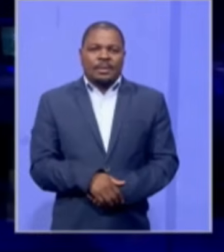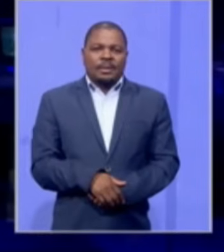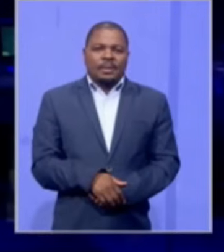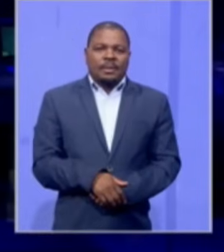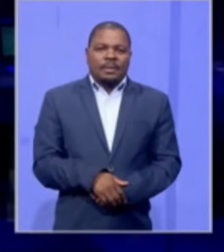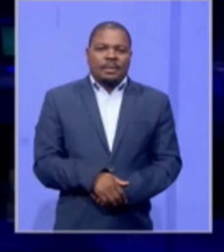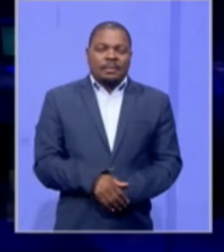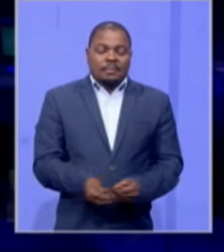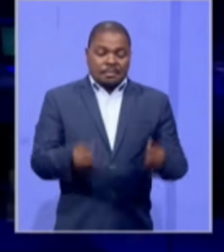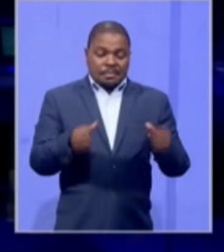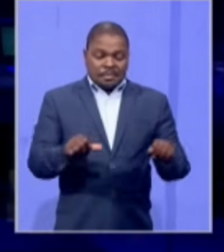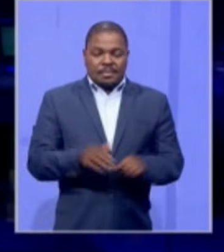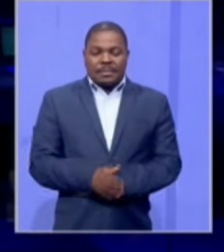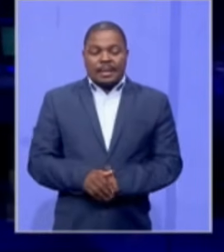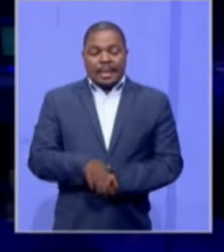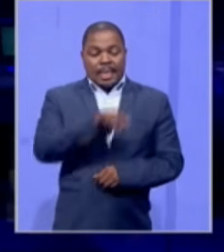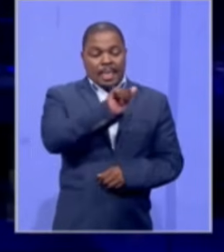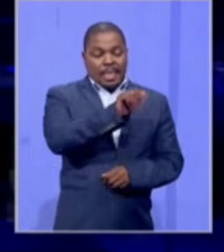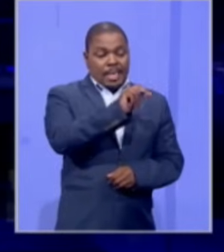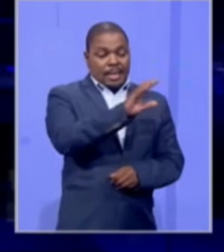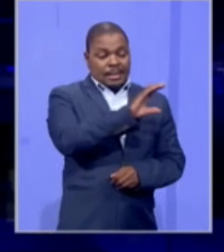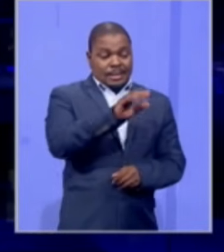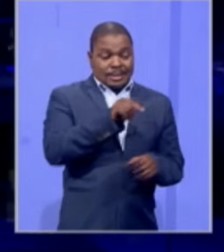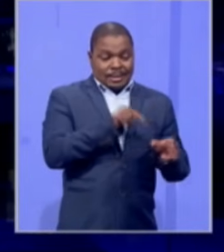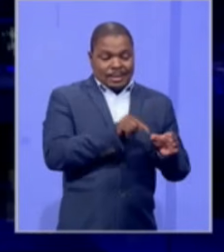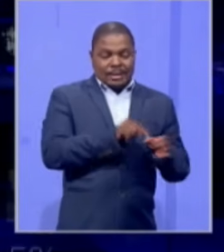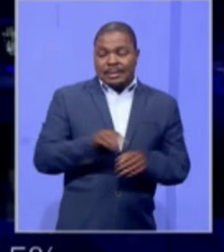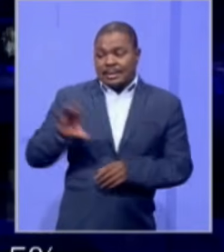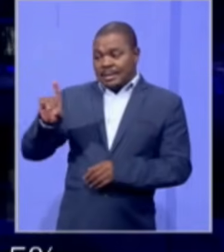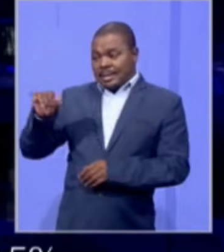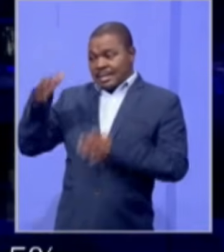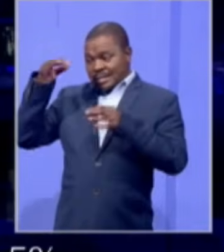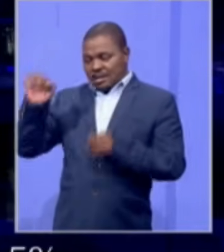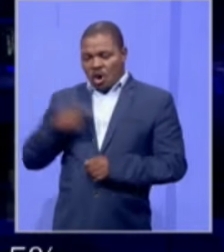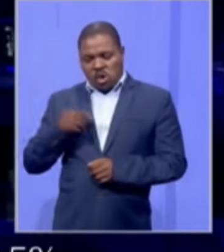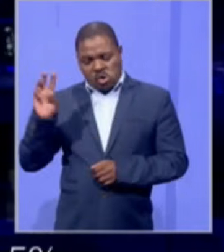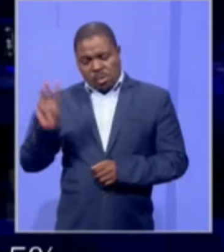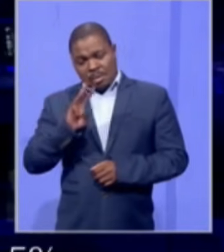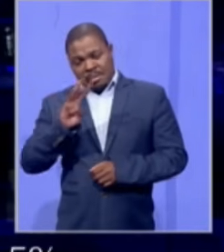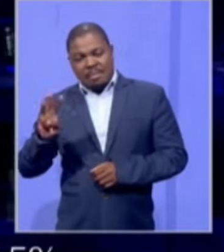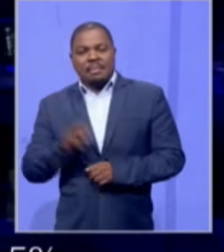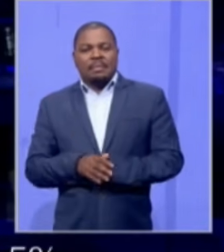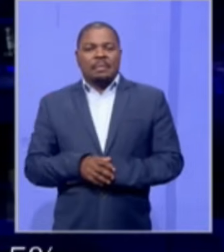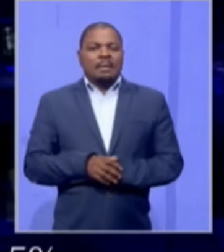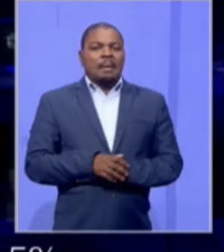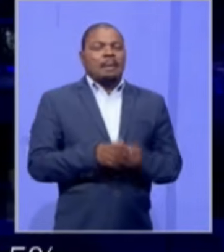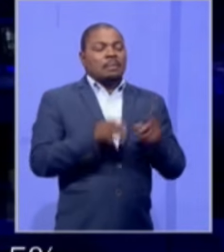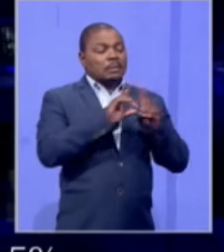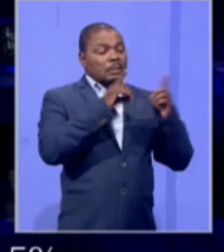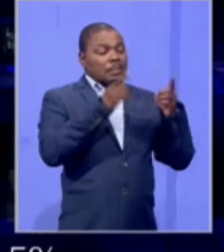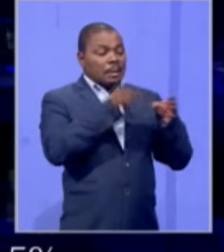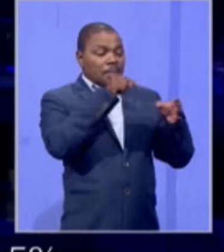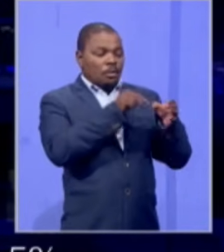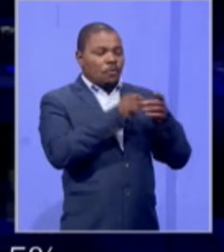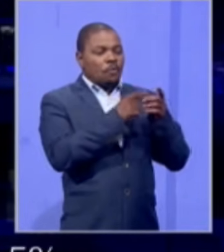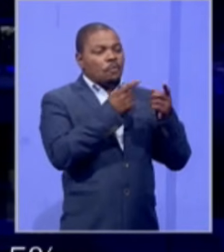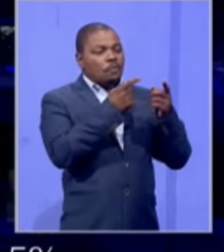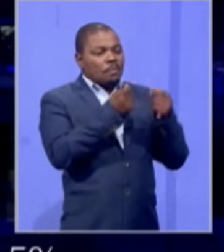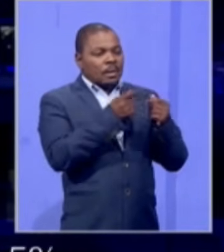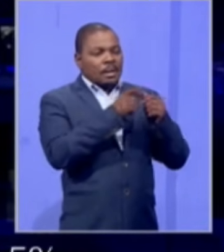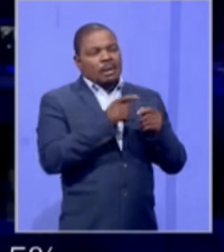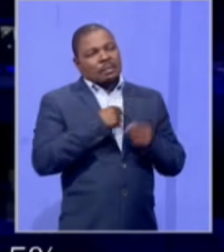Ho sa le jwalo re fumana hore ANC e se hollotse qeto ena ya DA. Lefapha la ditjhelete le sisintse keketseho ya halofo ya persente